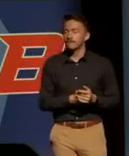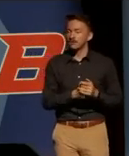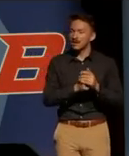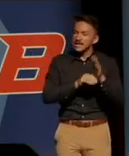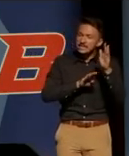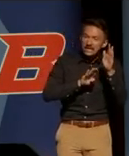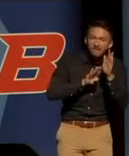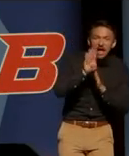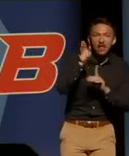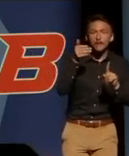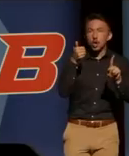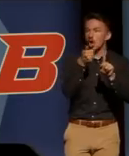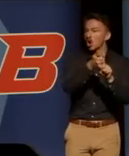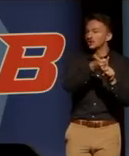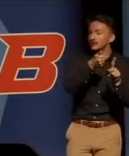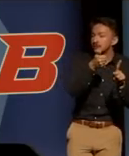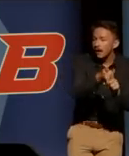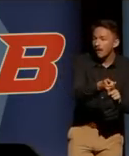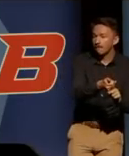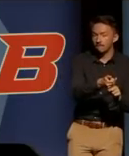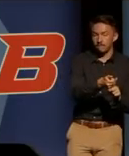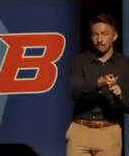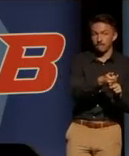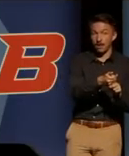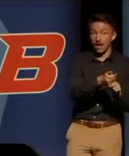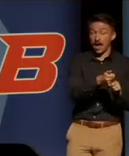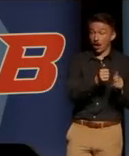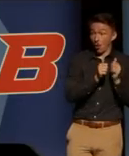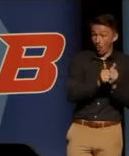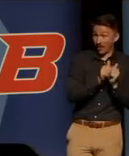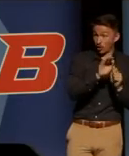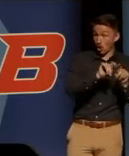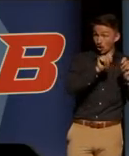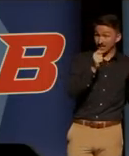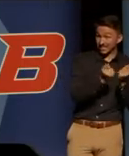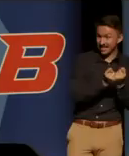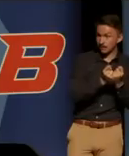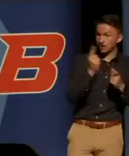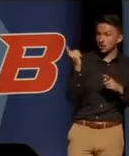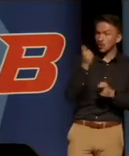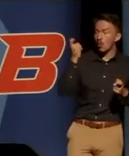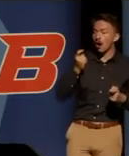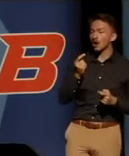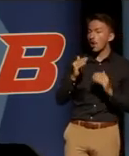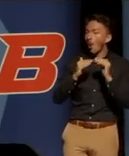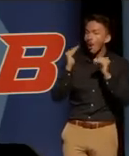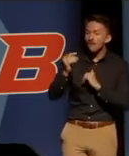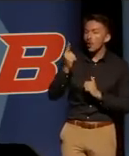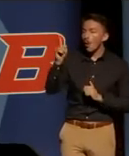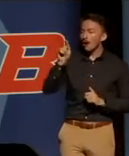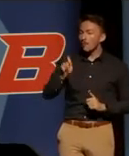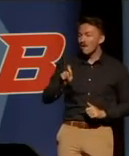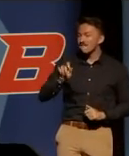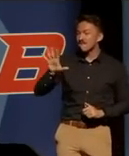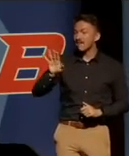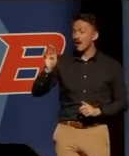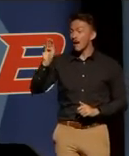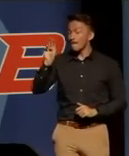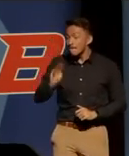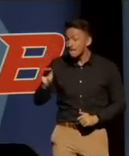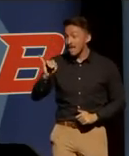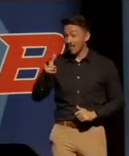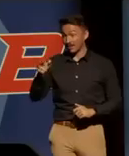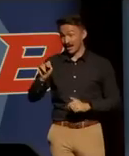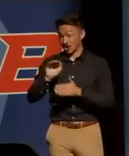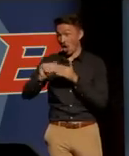She won with her amazing team over $1.5 million in grants to support it. And it